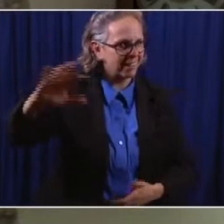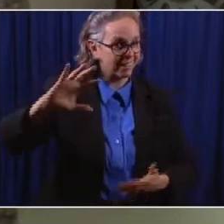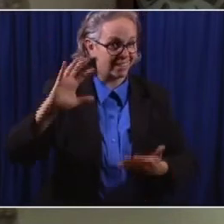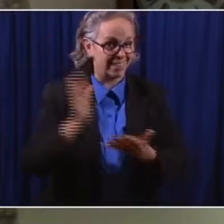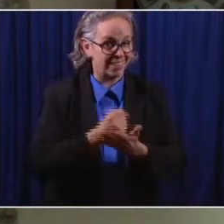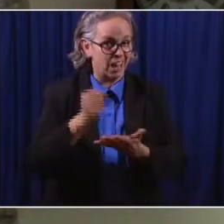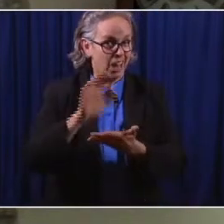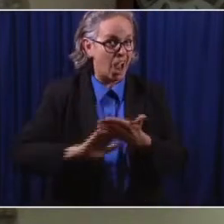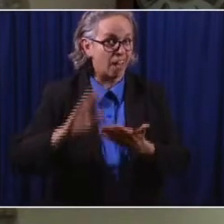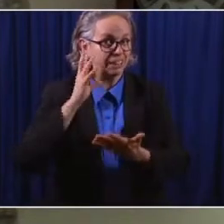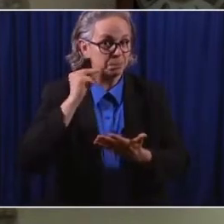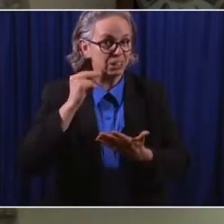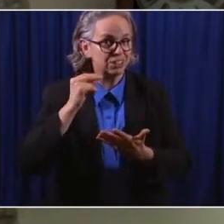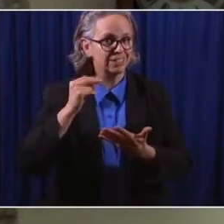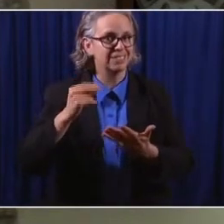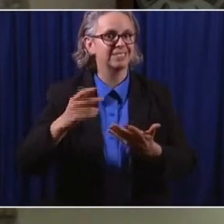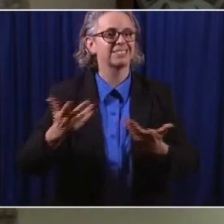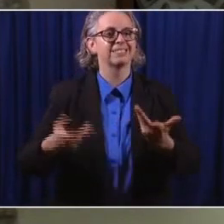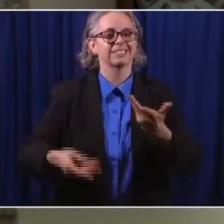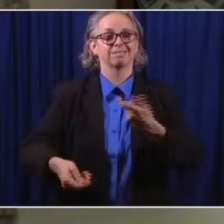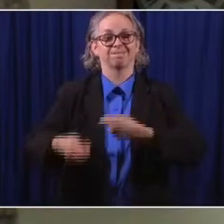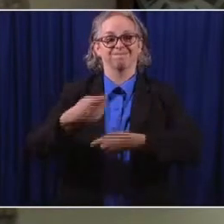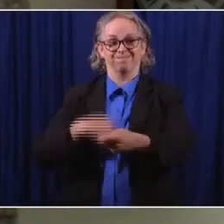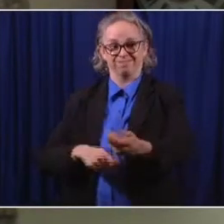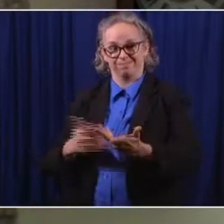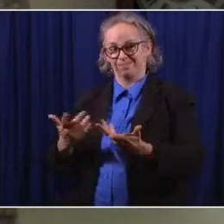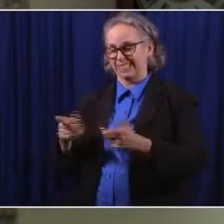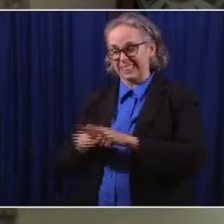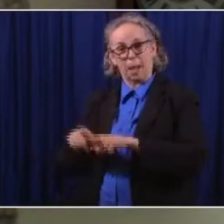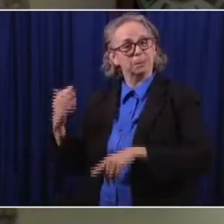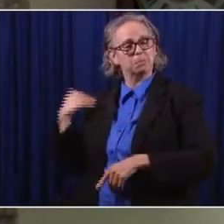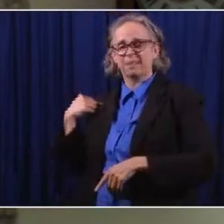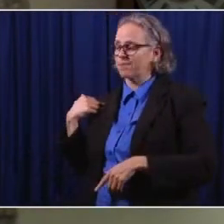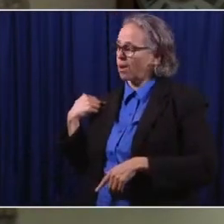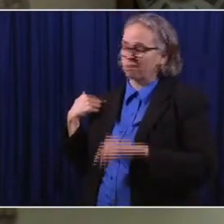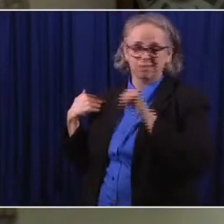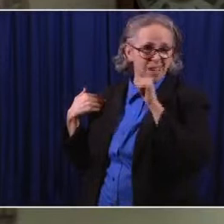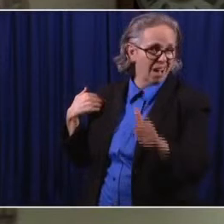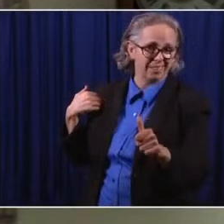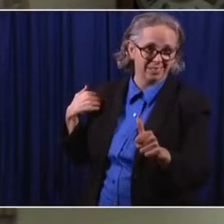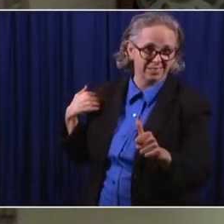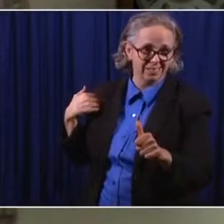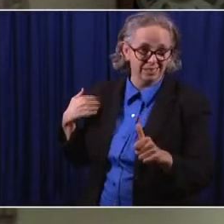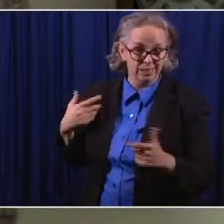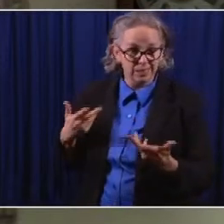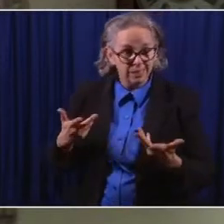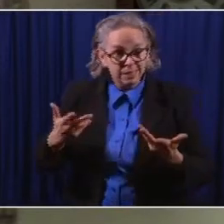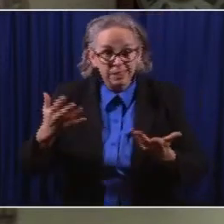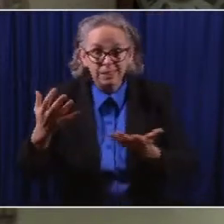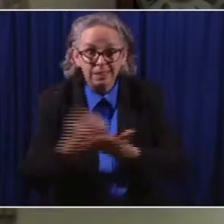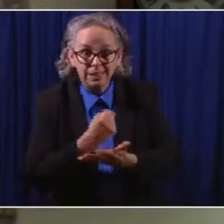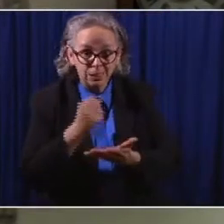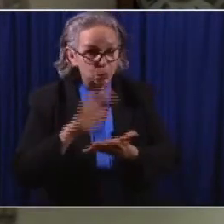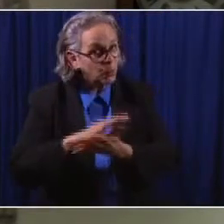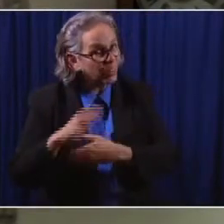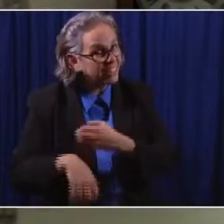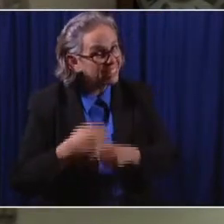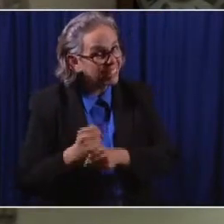quite the same as it's been in the past or would have been, but it's a school year. And, you're